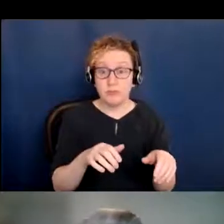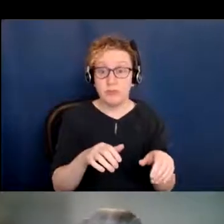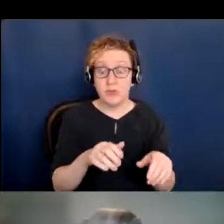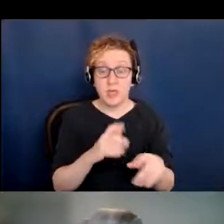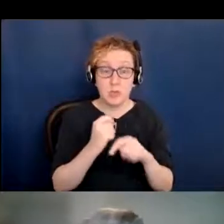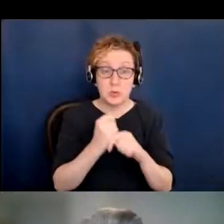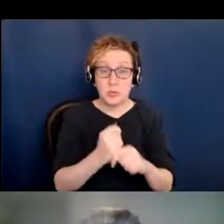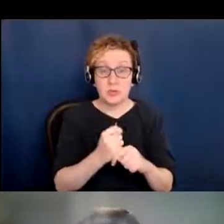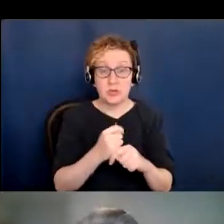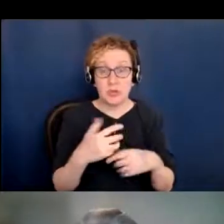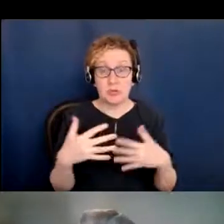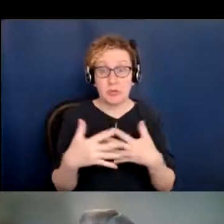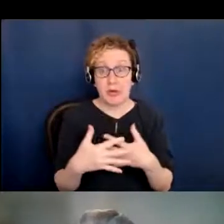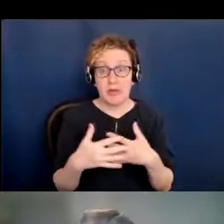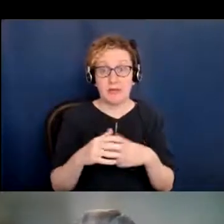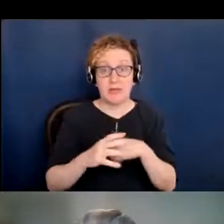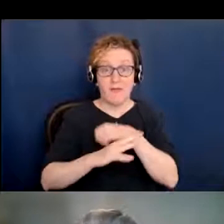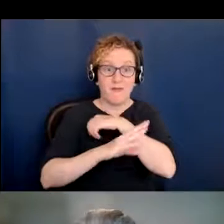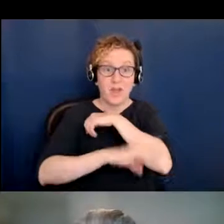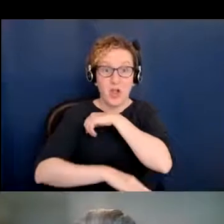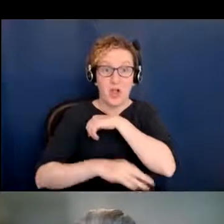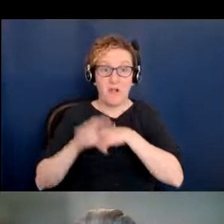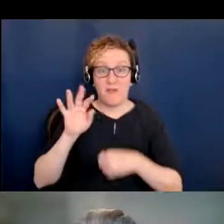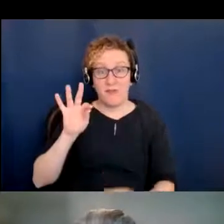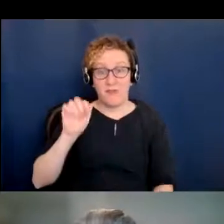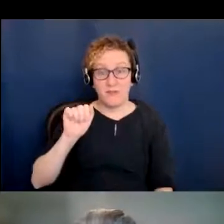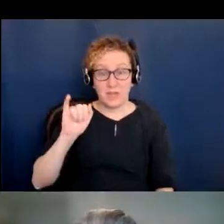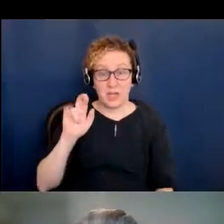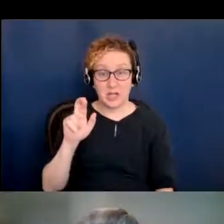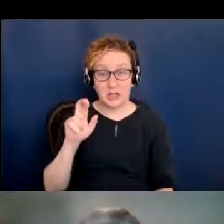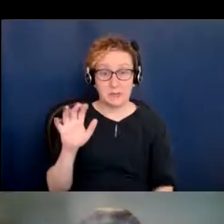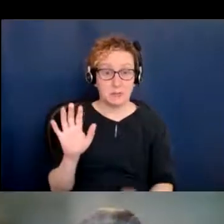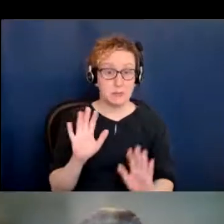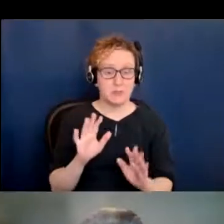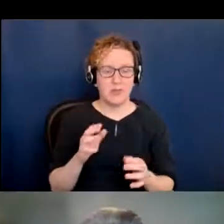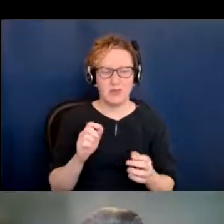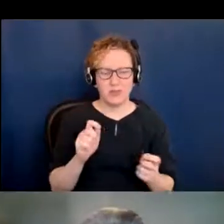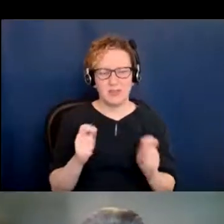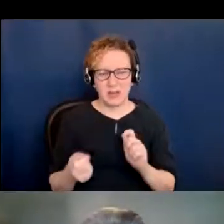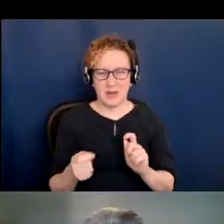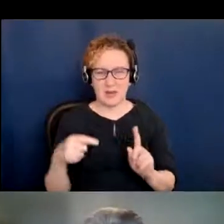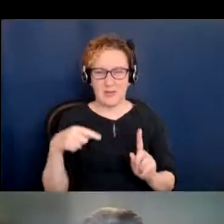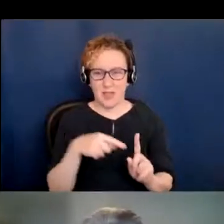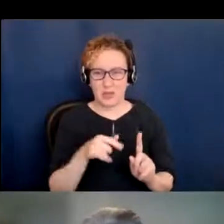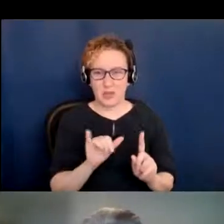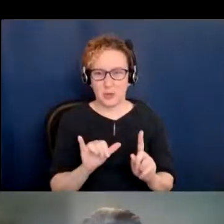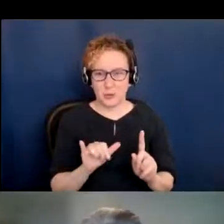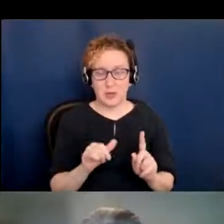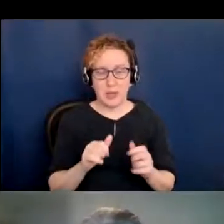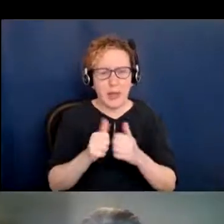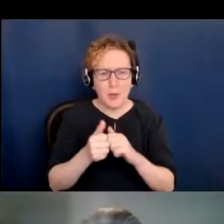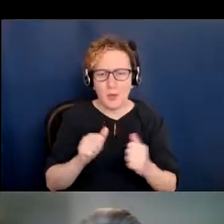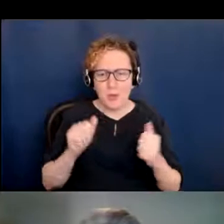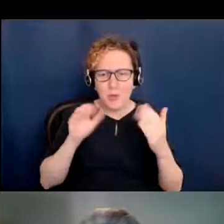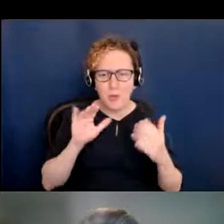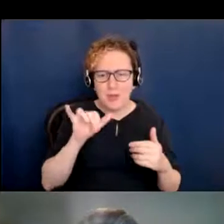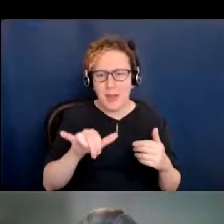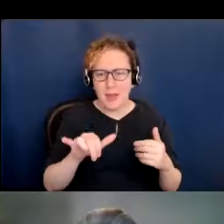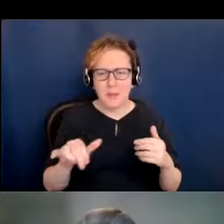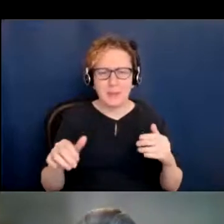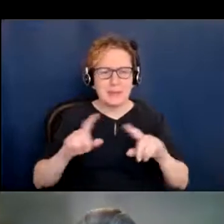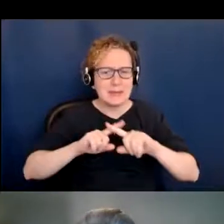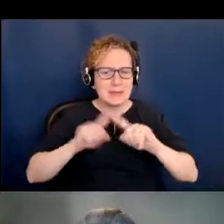traditional dreaded fall fair. And so looking at how we approach that in a much different